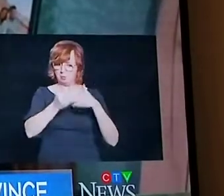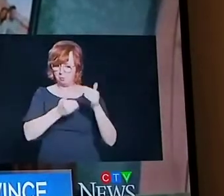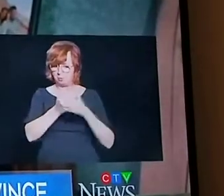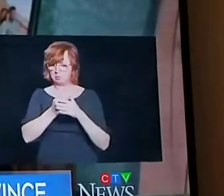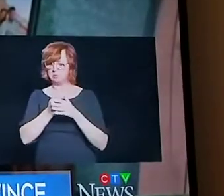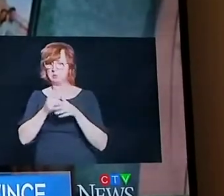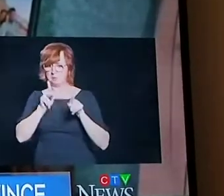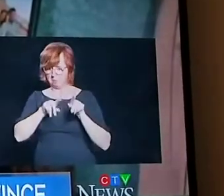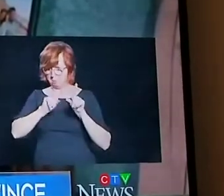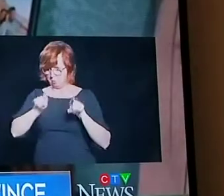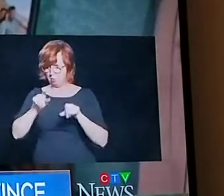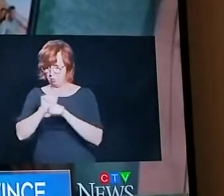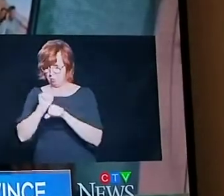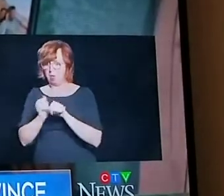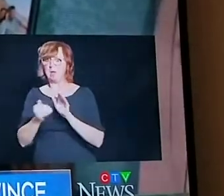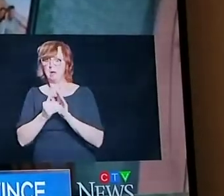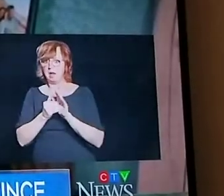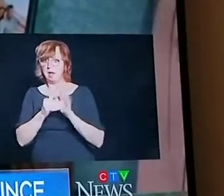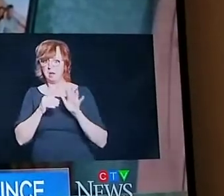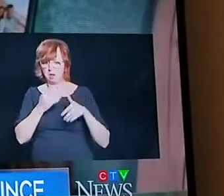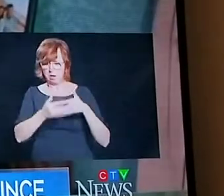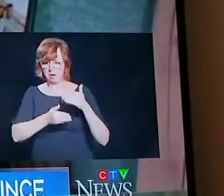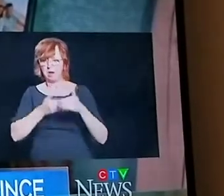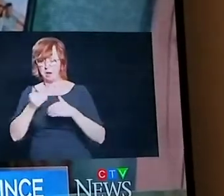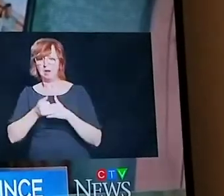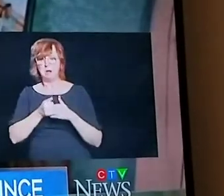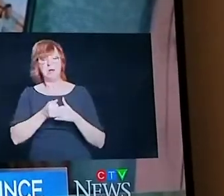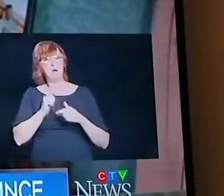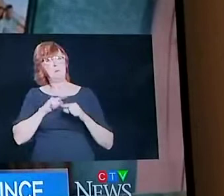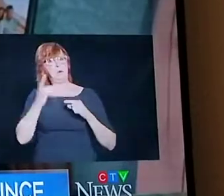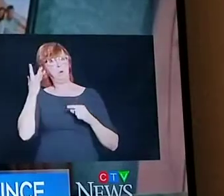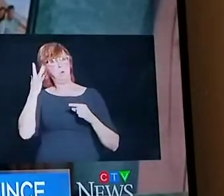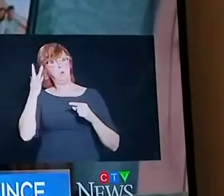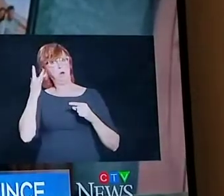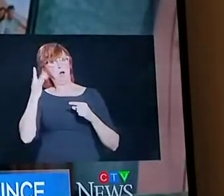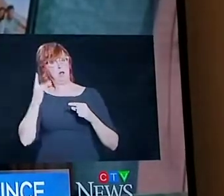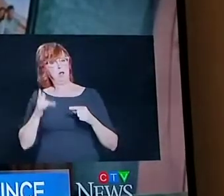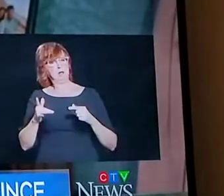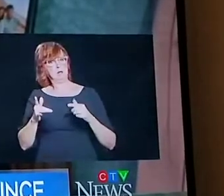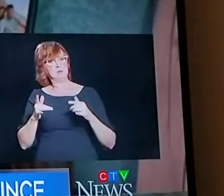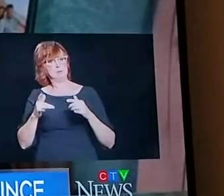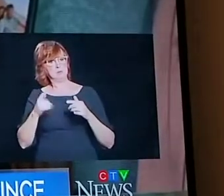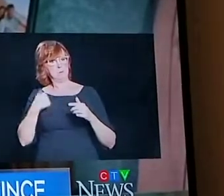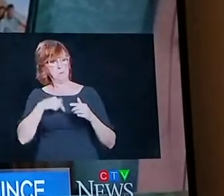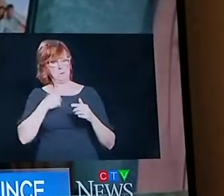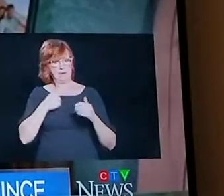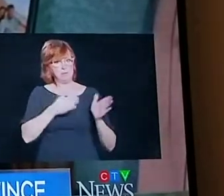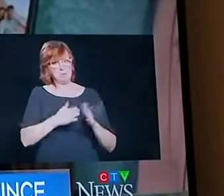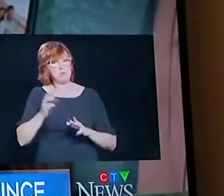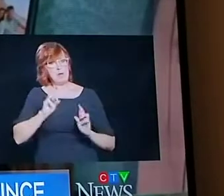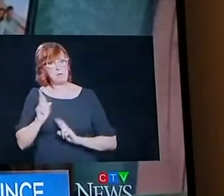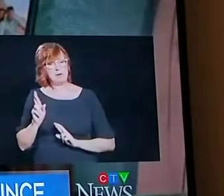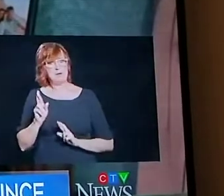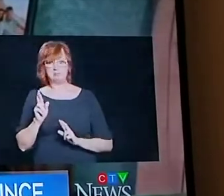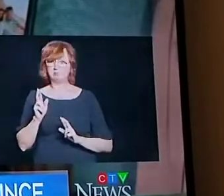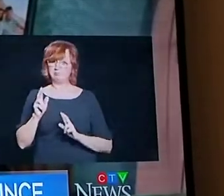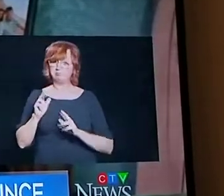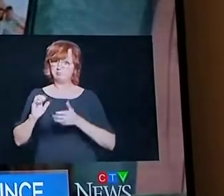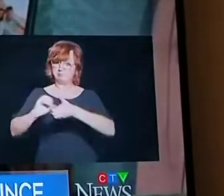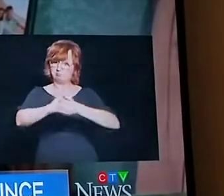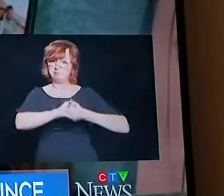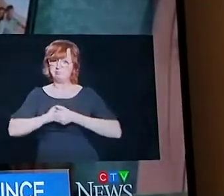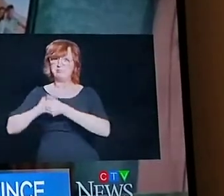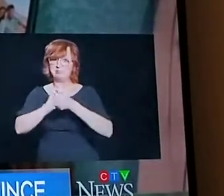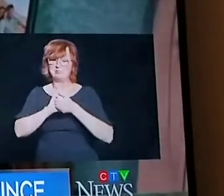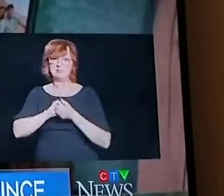the only reason that we can begin to have this conversation tonight is because together we have reduced the spread and we